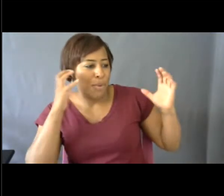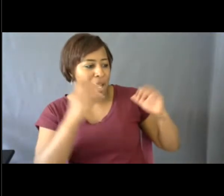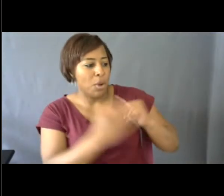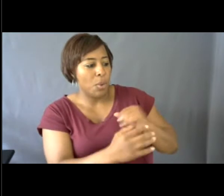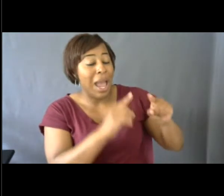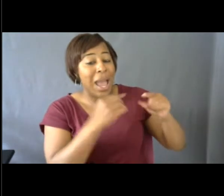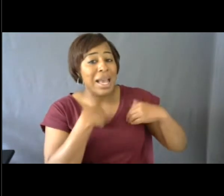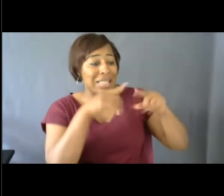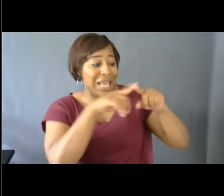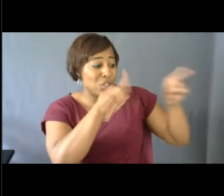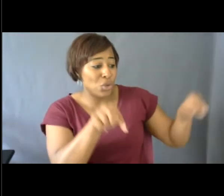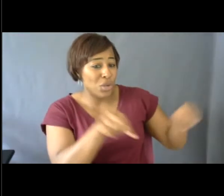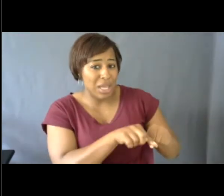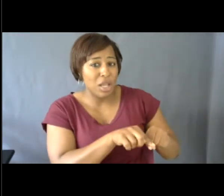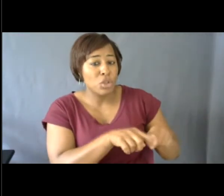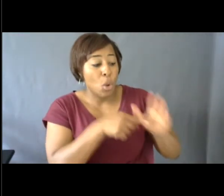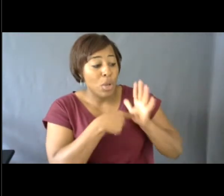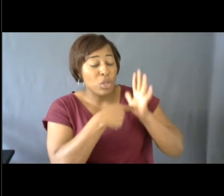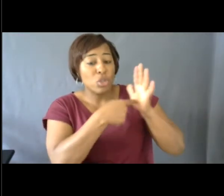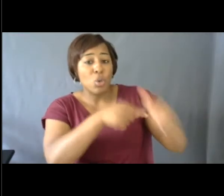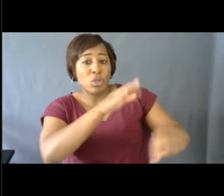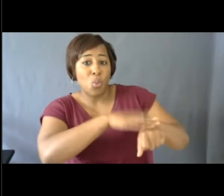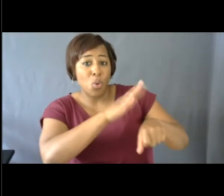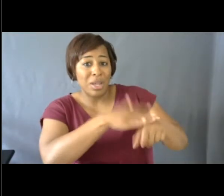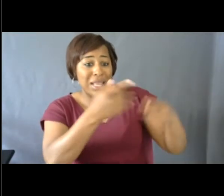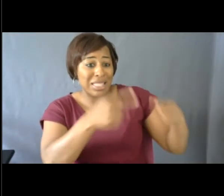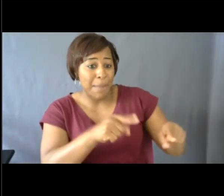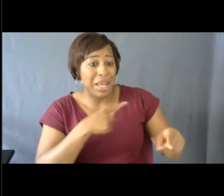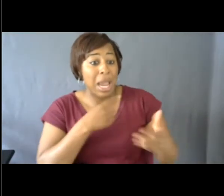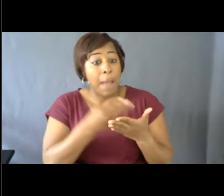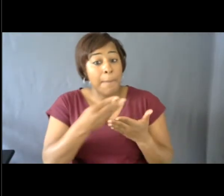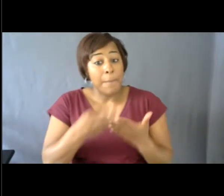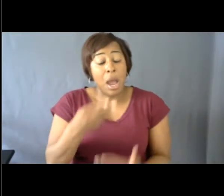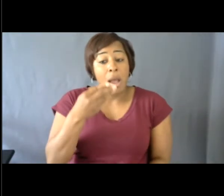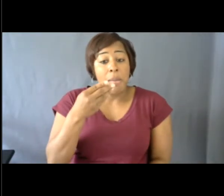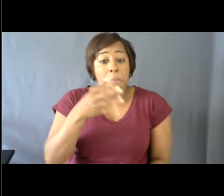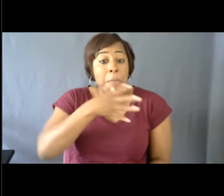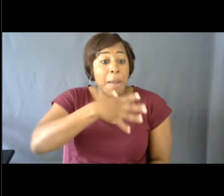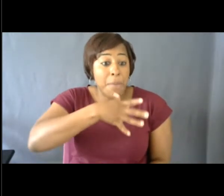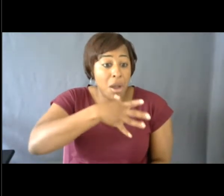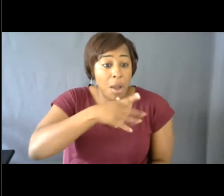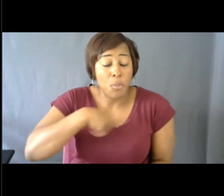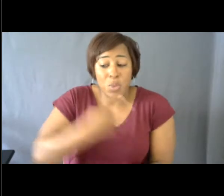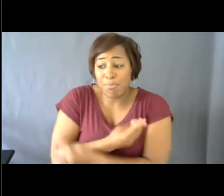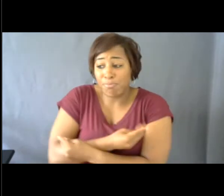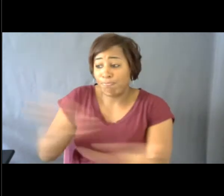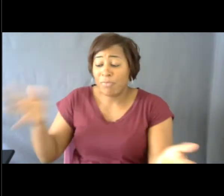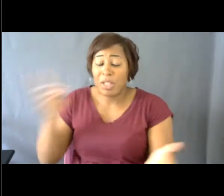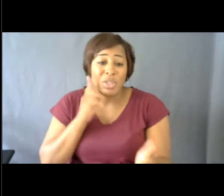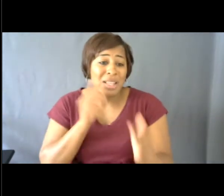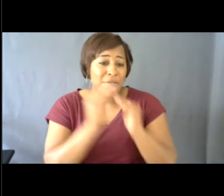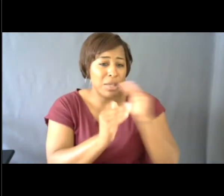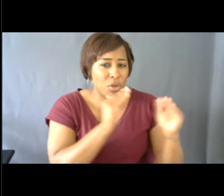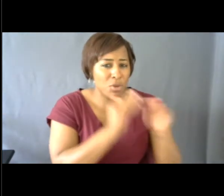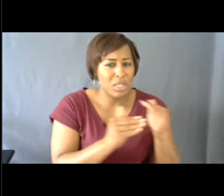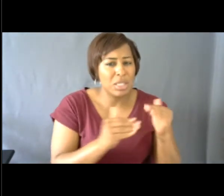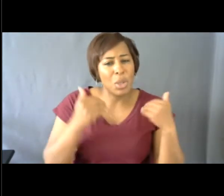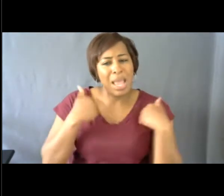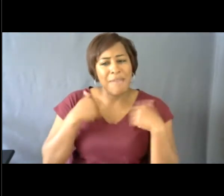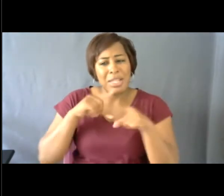actually says what warning is happening. I bought one for my mother. We gave them out to the deaf community, and there's different attachments that